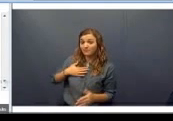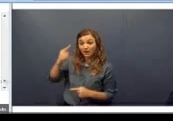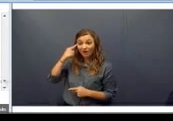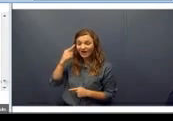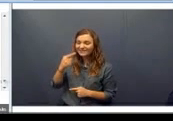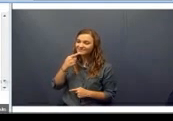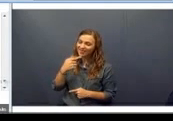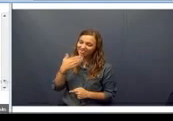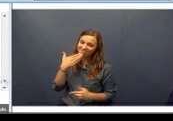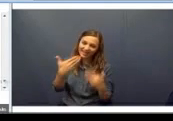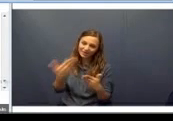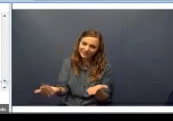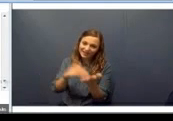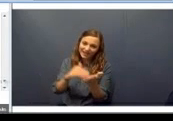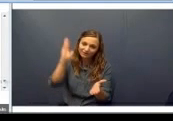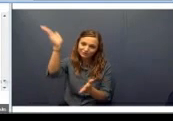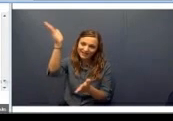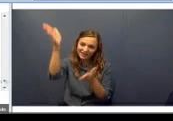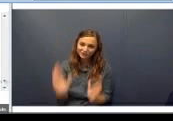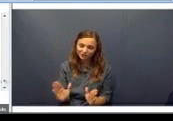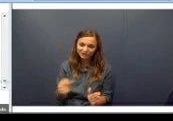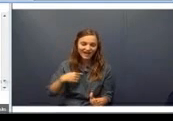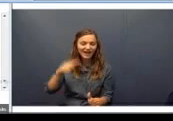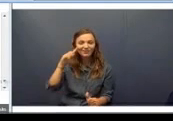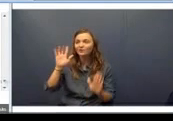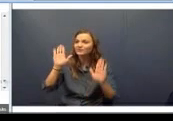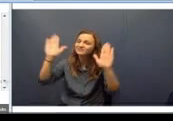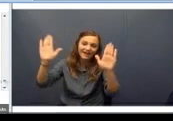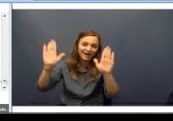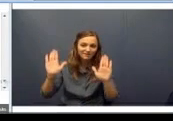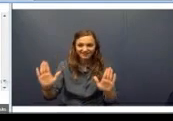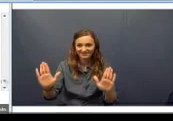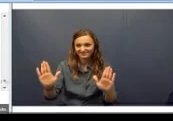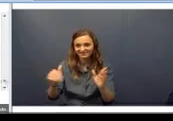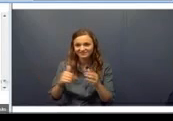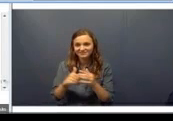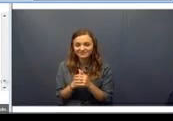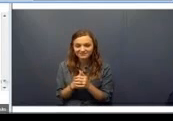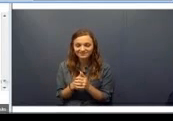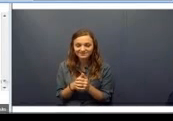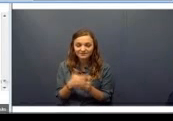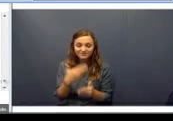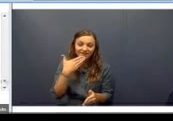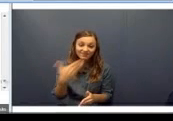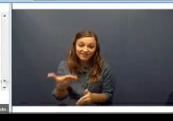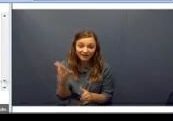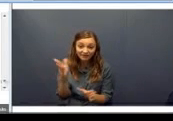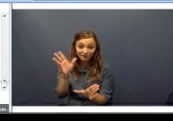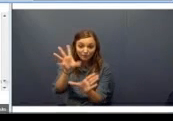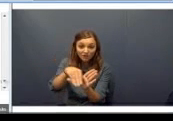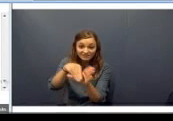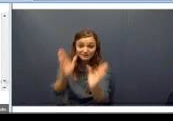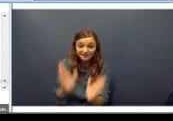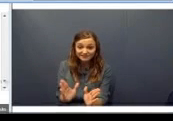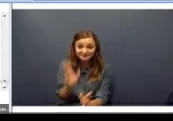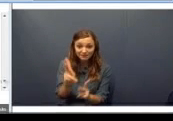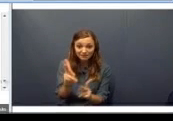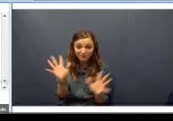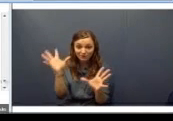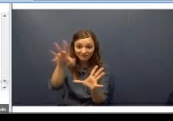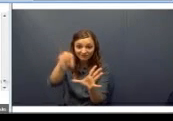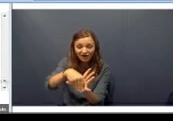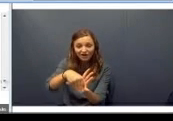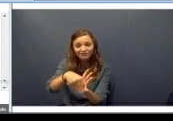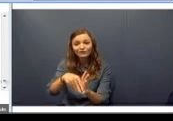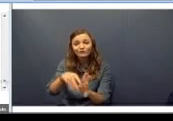today? My only thought is to say thank you again to the presenters. I thought it was fabulous. And